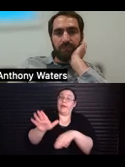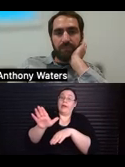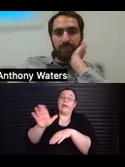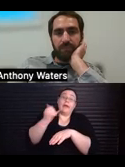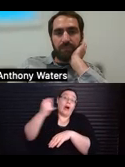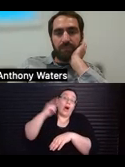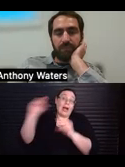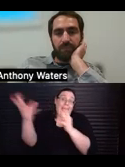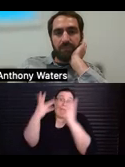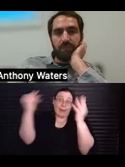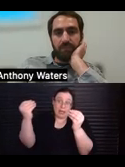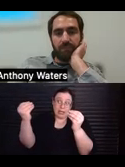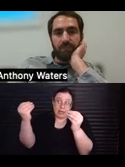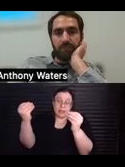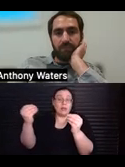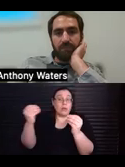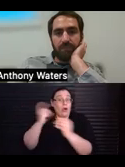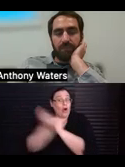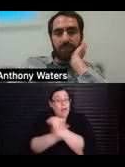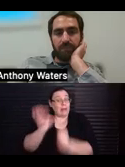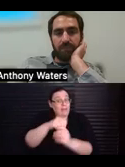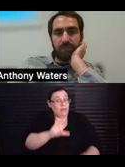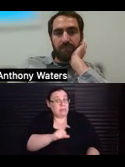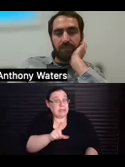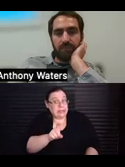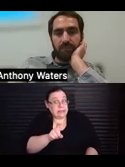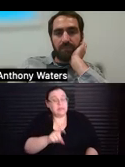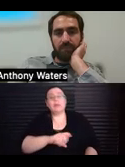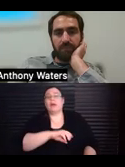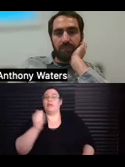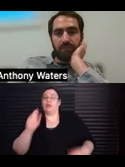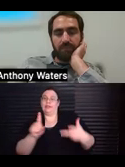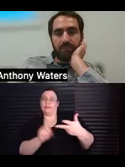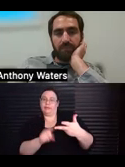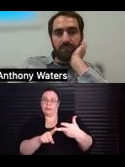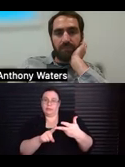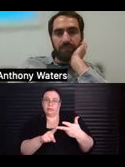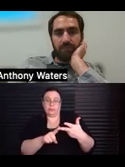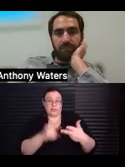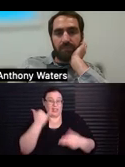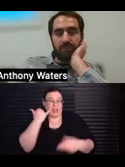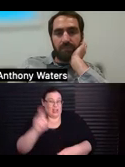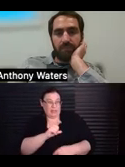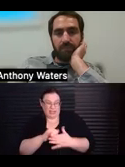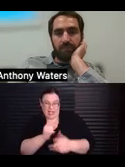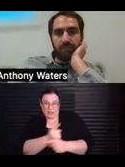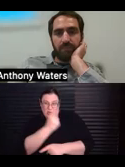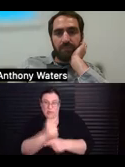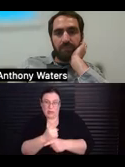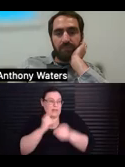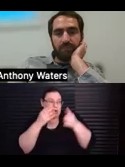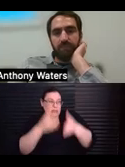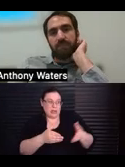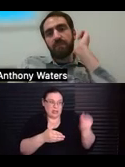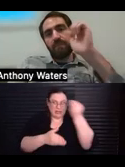get involved? And somebody else asked, is calling the police the right action for someone who has informed you they're going